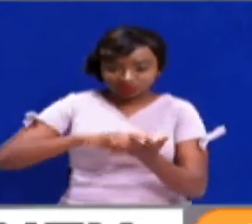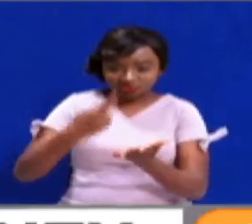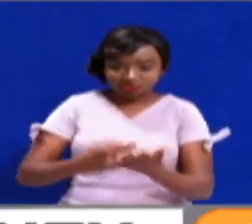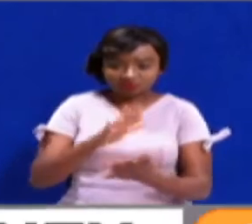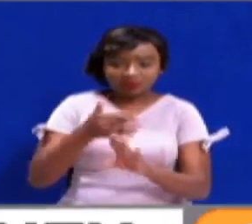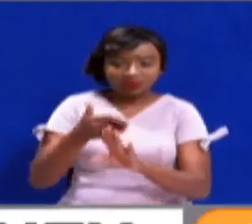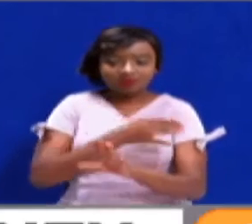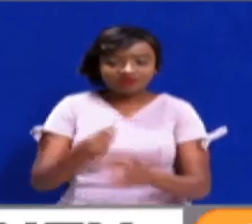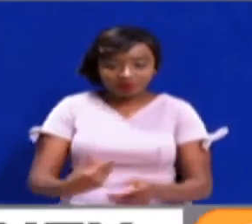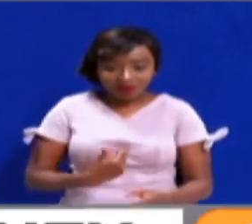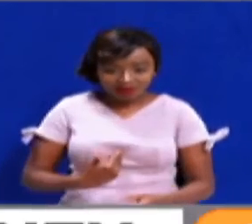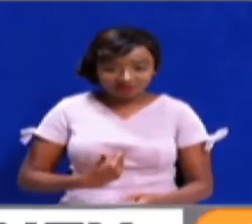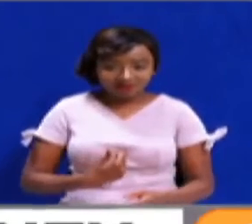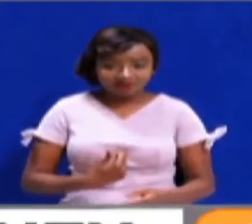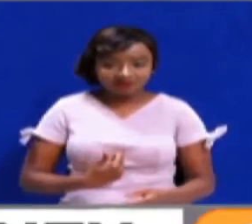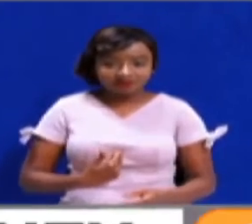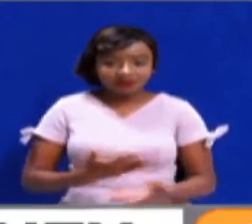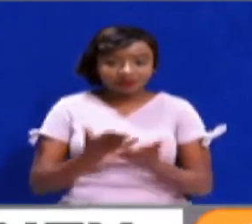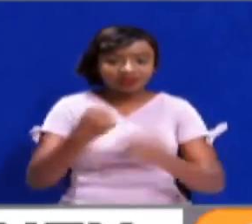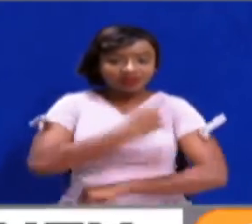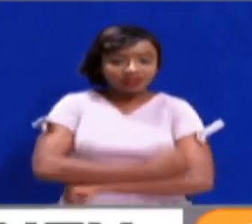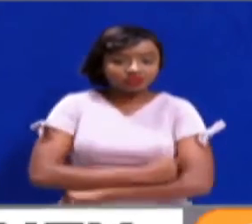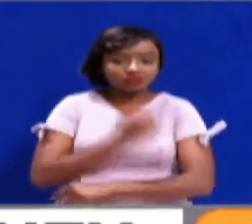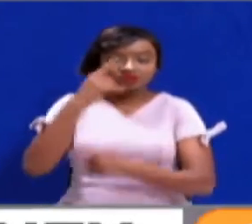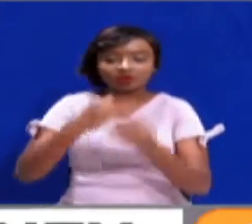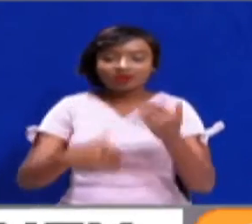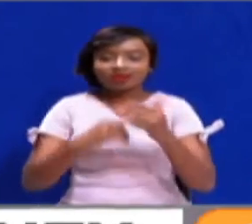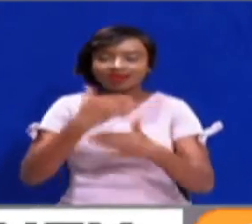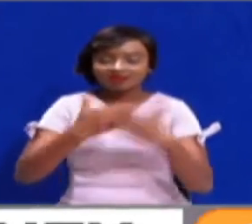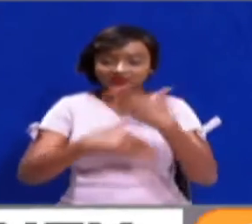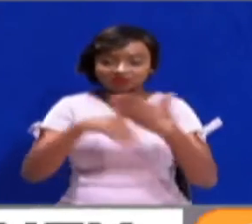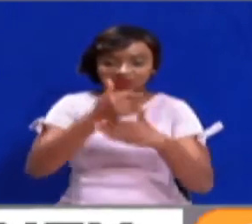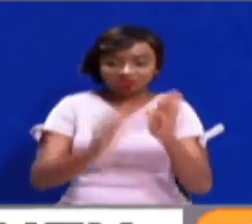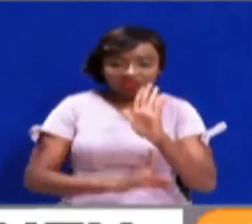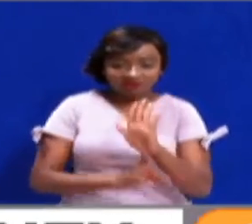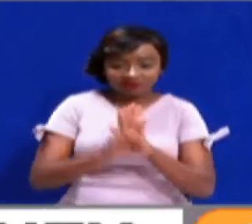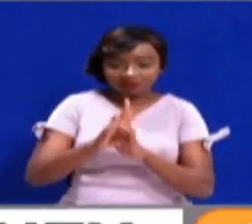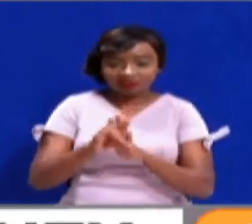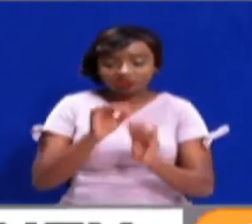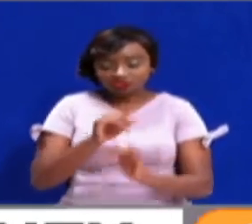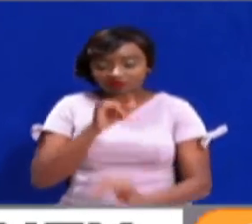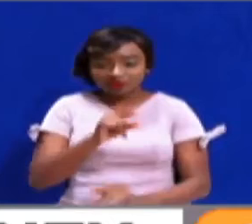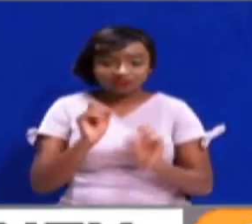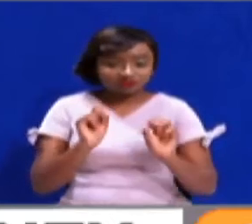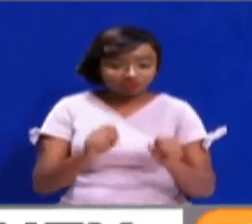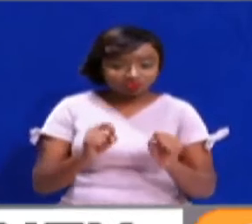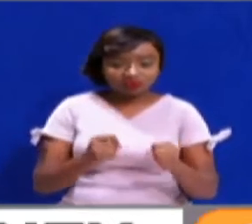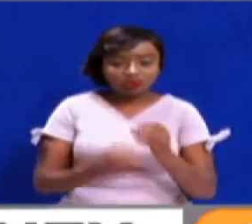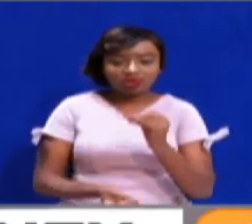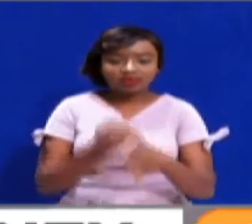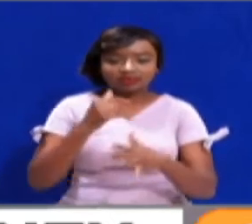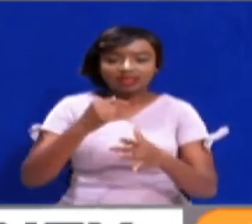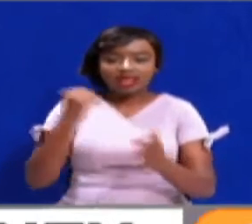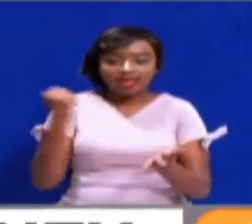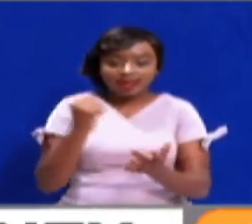were initially allocated to schools for infrastructure development. This would have also created employment for the many, many